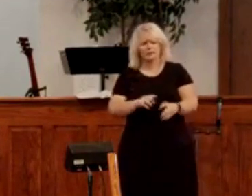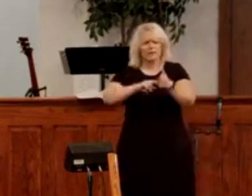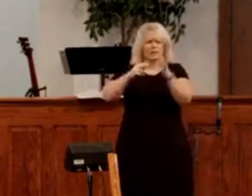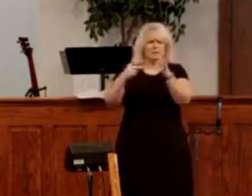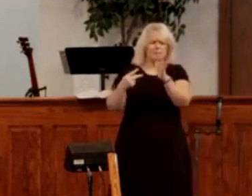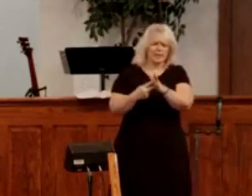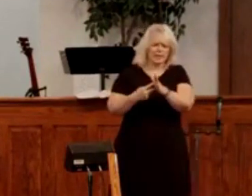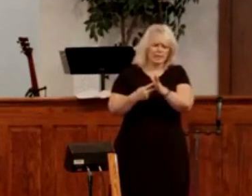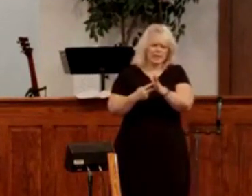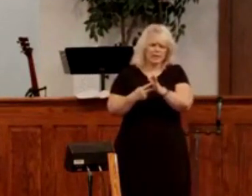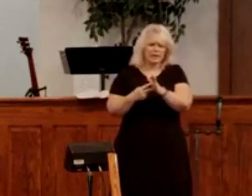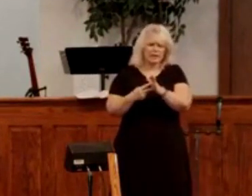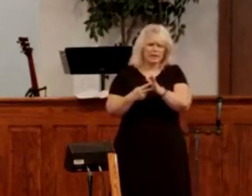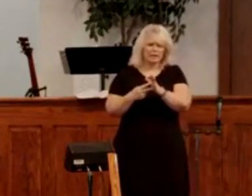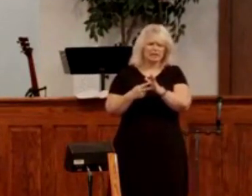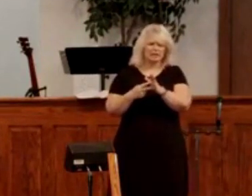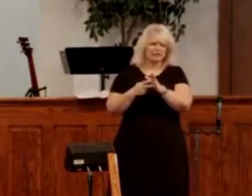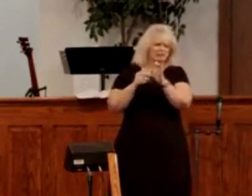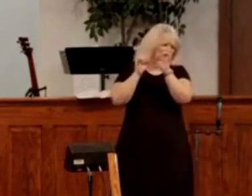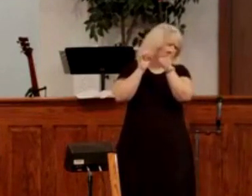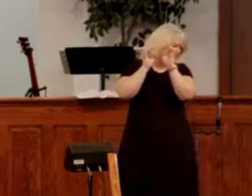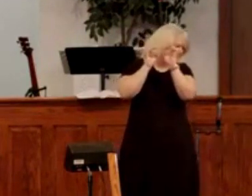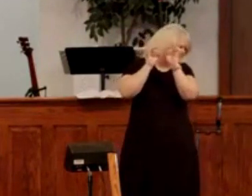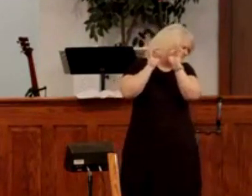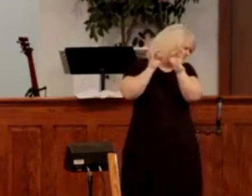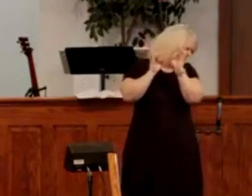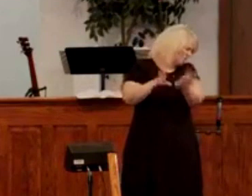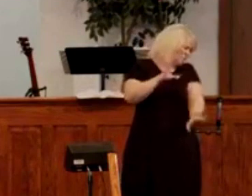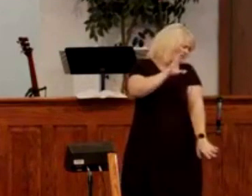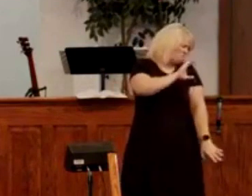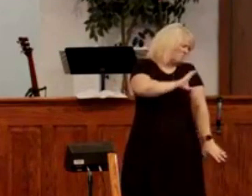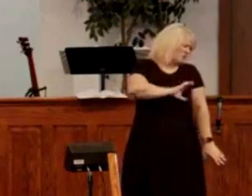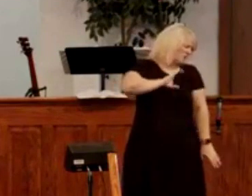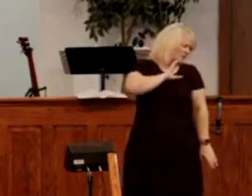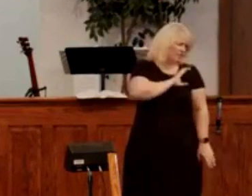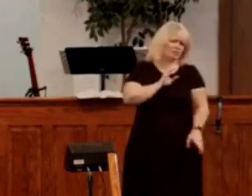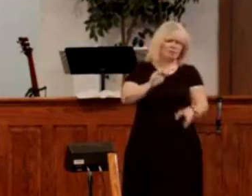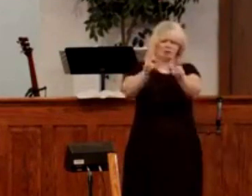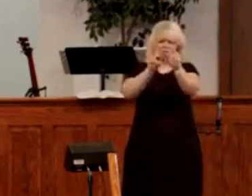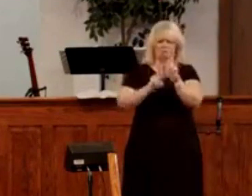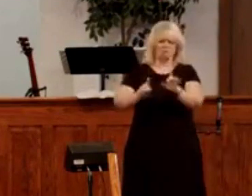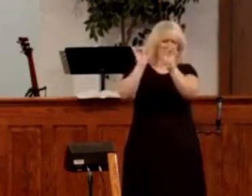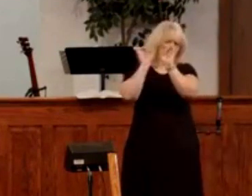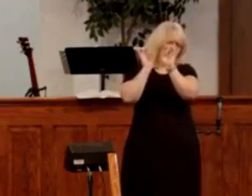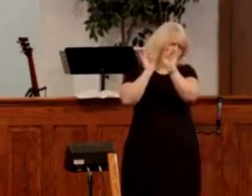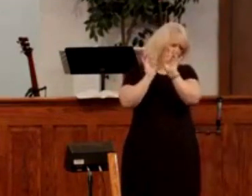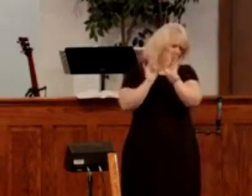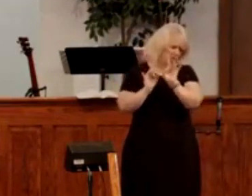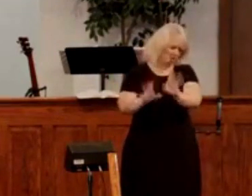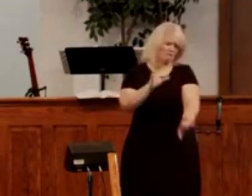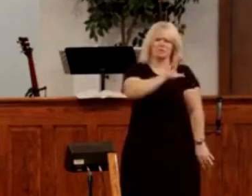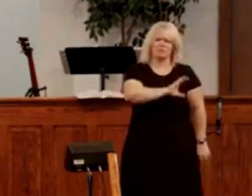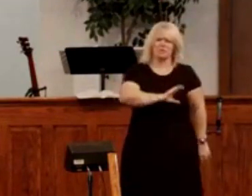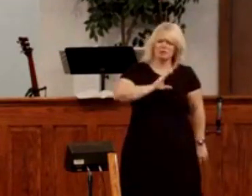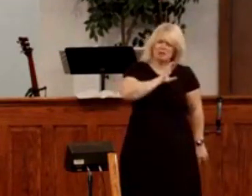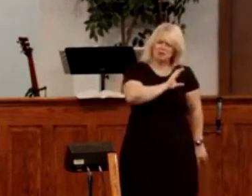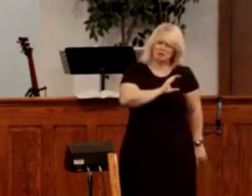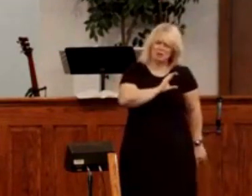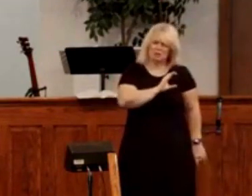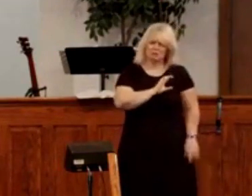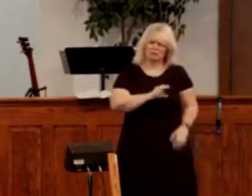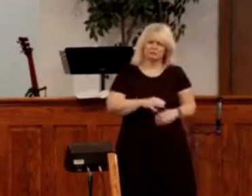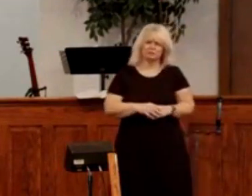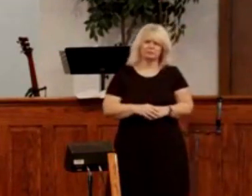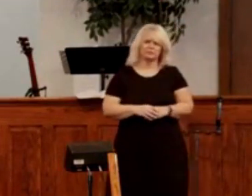meaning of this is vicious character. A person with vicious character has connotations